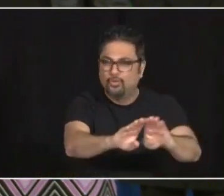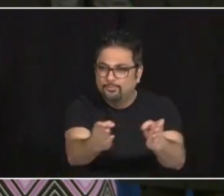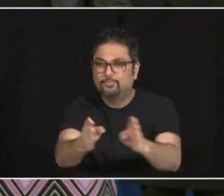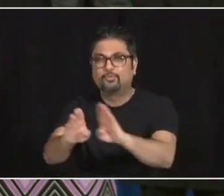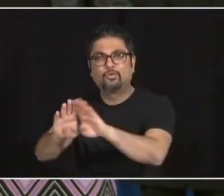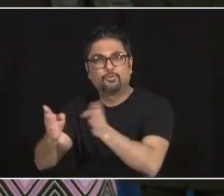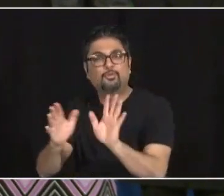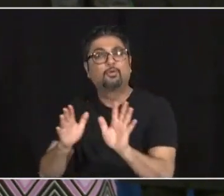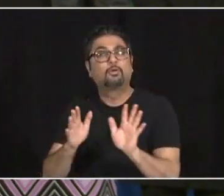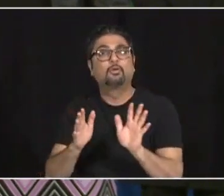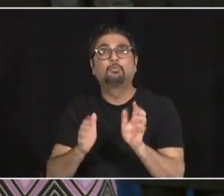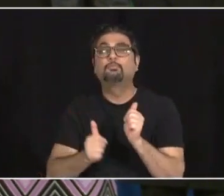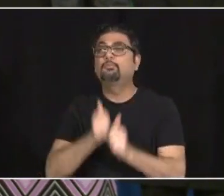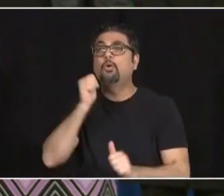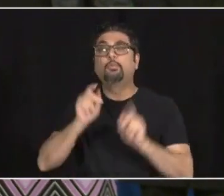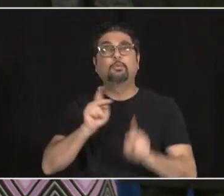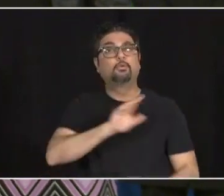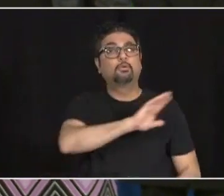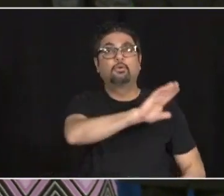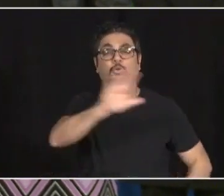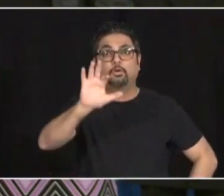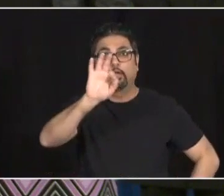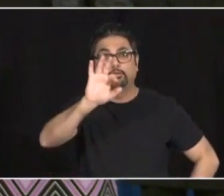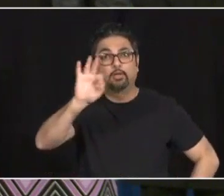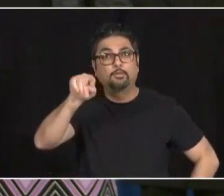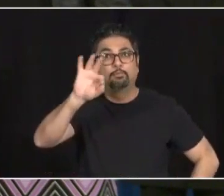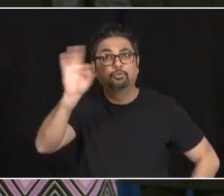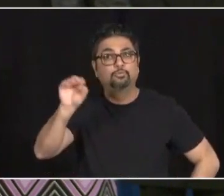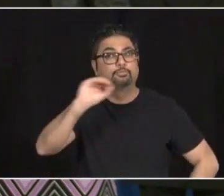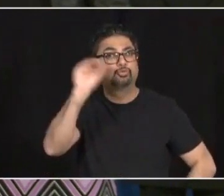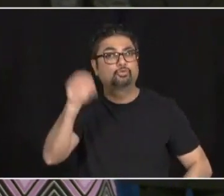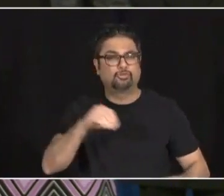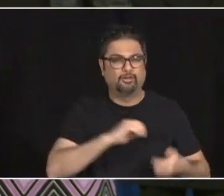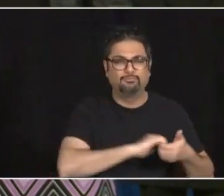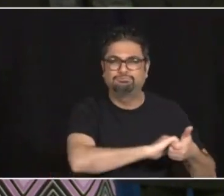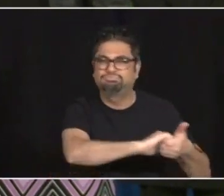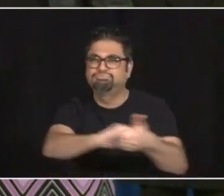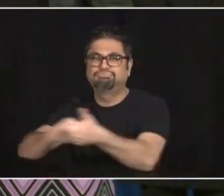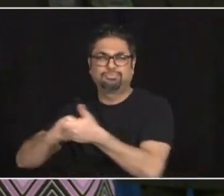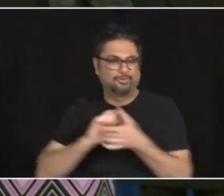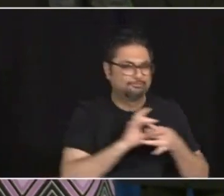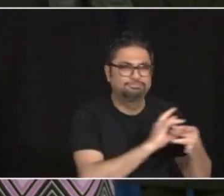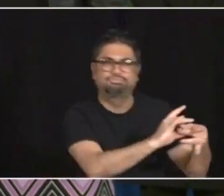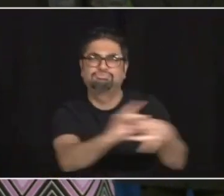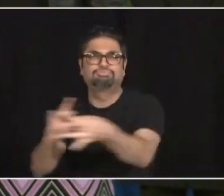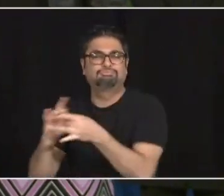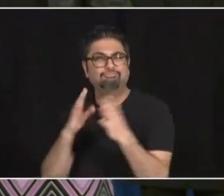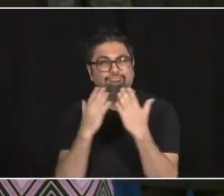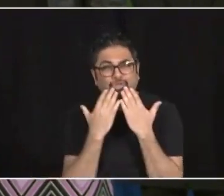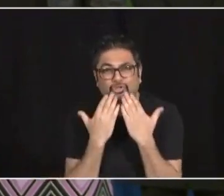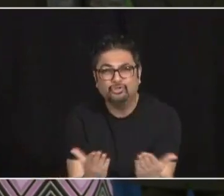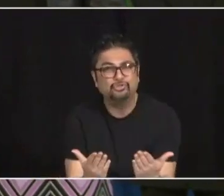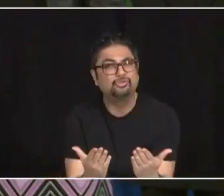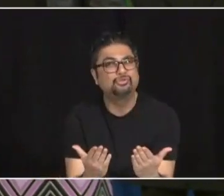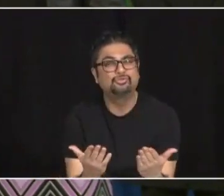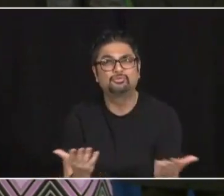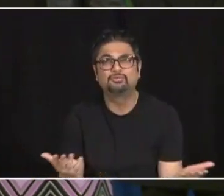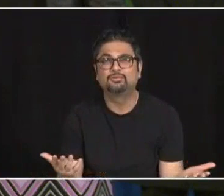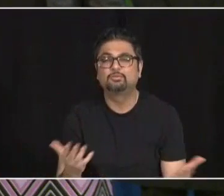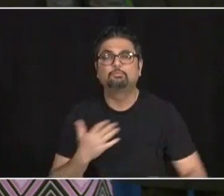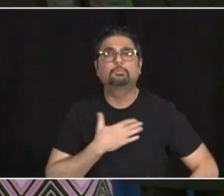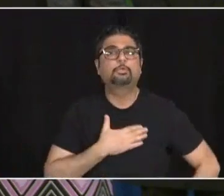cooperating. And I appreciate it, and I thank you from the bottom of my heart. And we will get through this. But don't